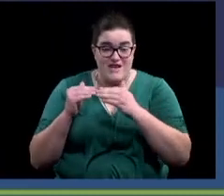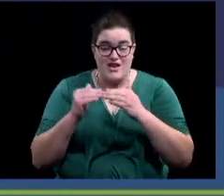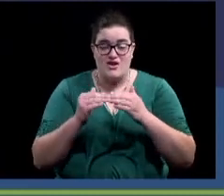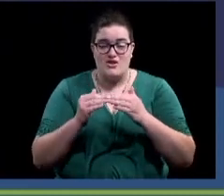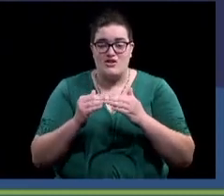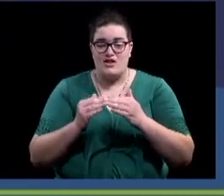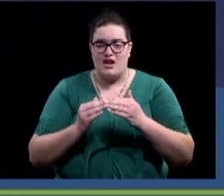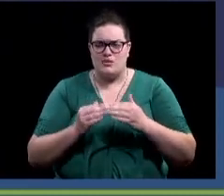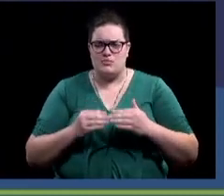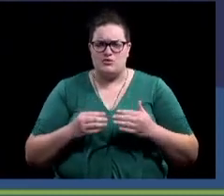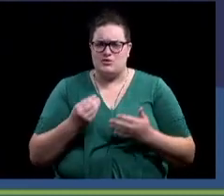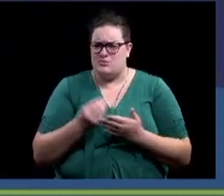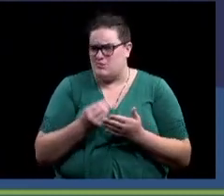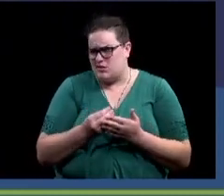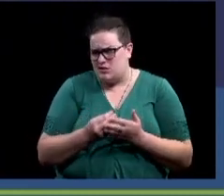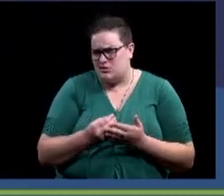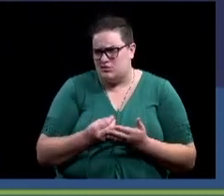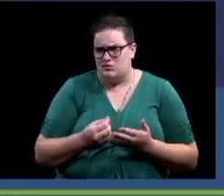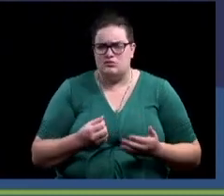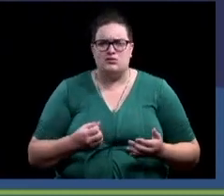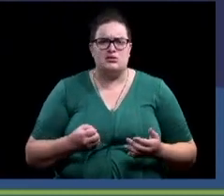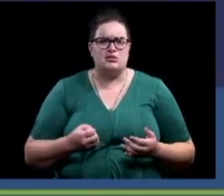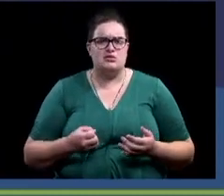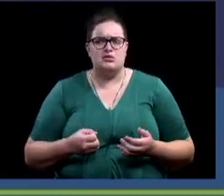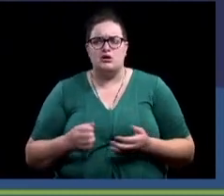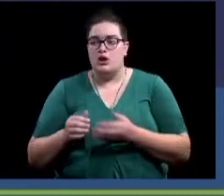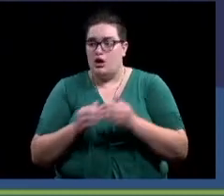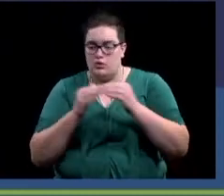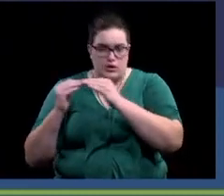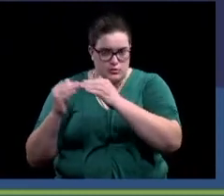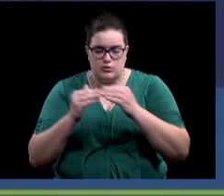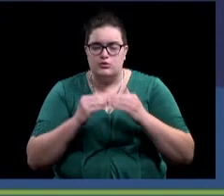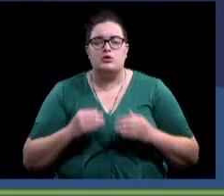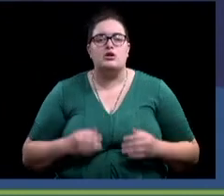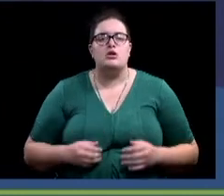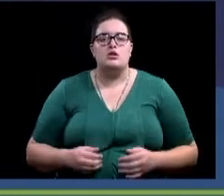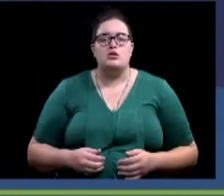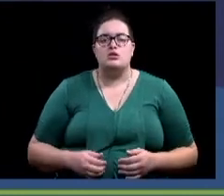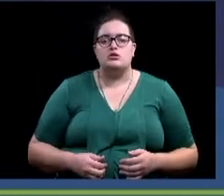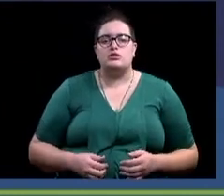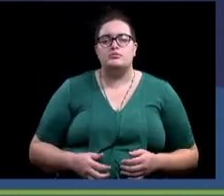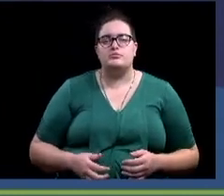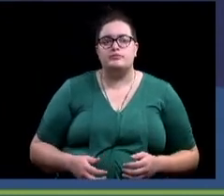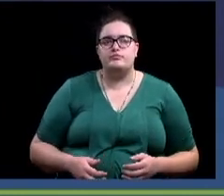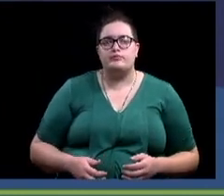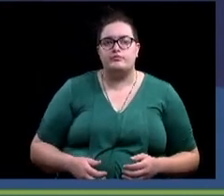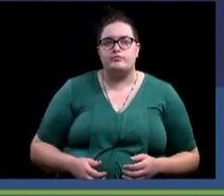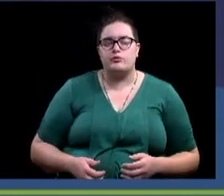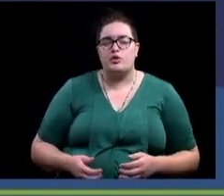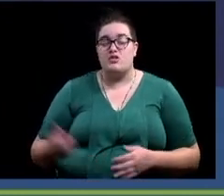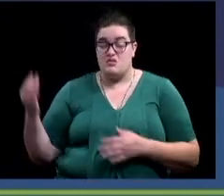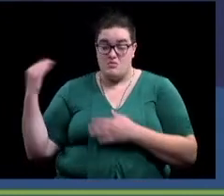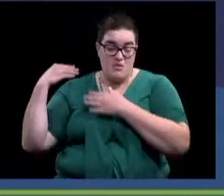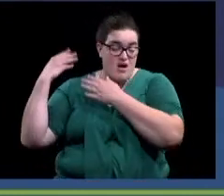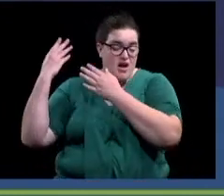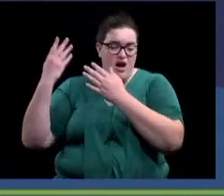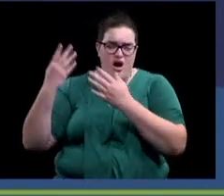your leadership with the police department over the last few years. And so I have to congratulate you on that. But that also